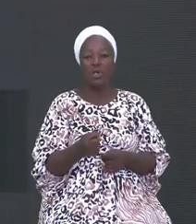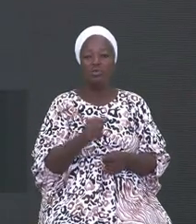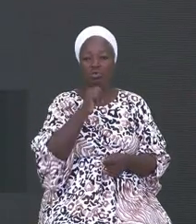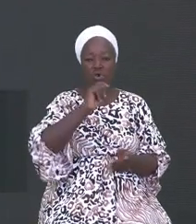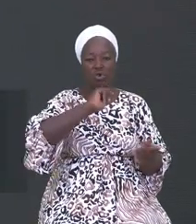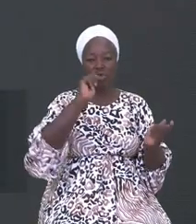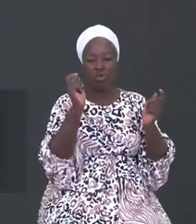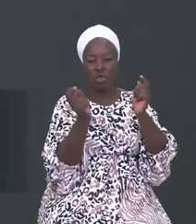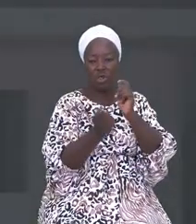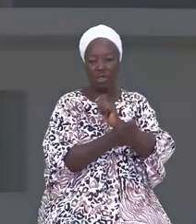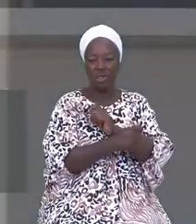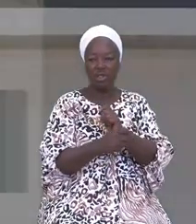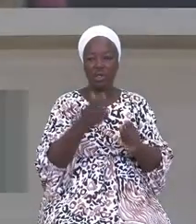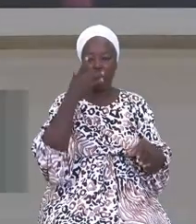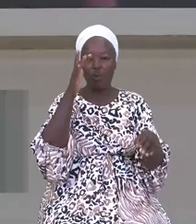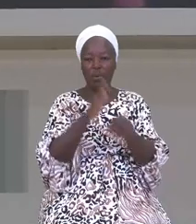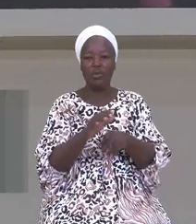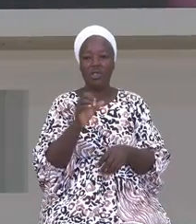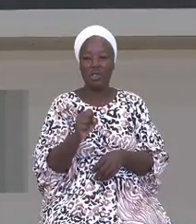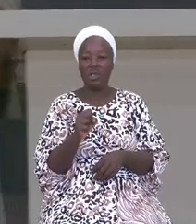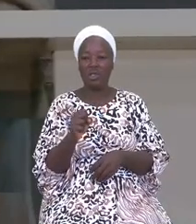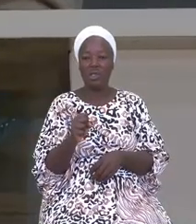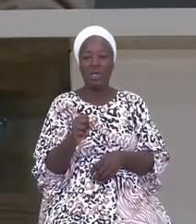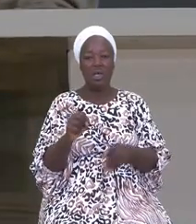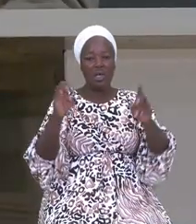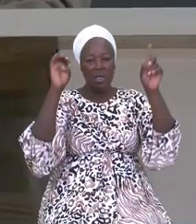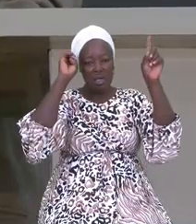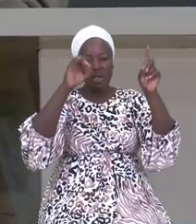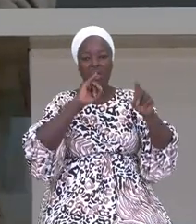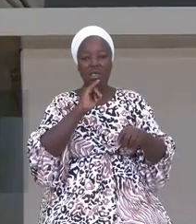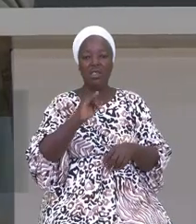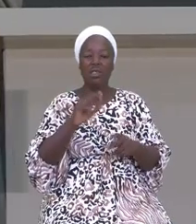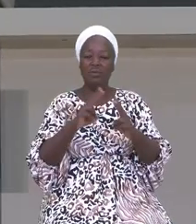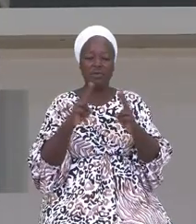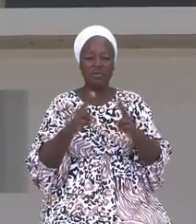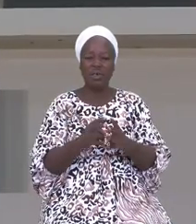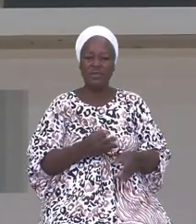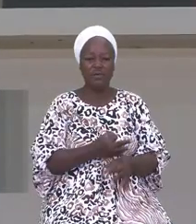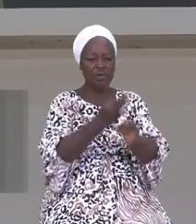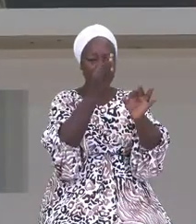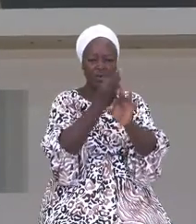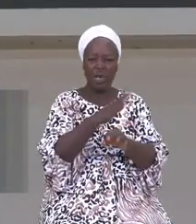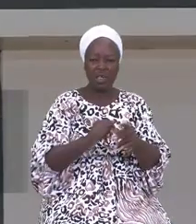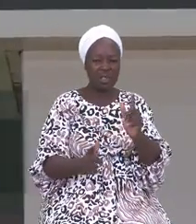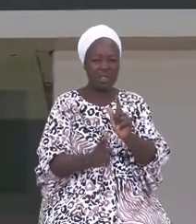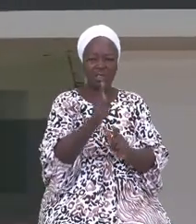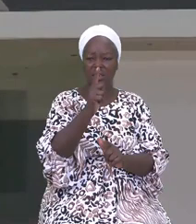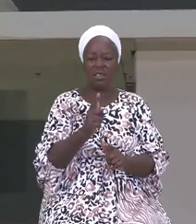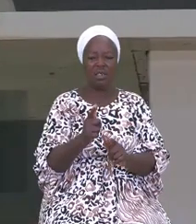Faithfulness. Is so faithful, and the greatest of promises he has given us,